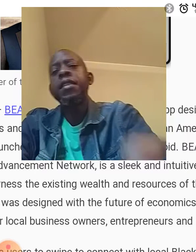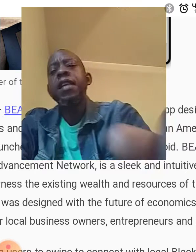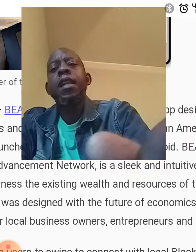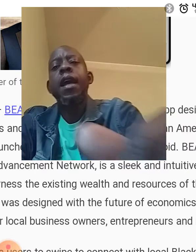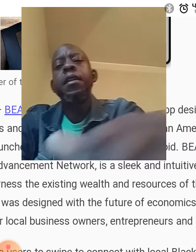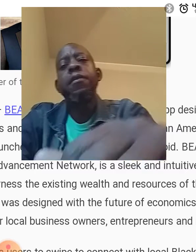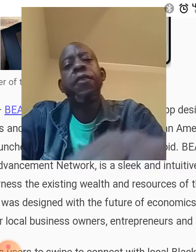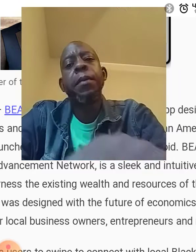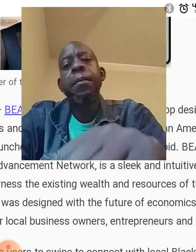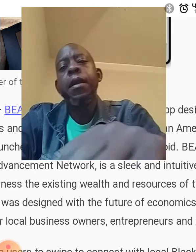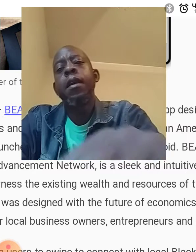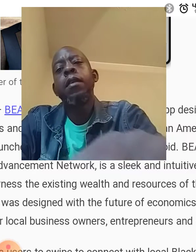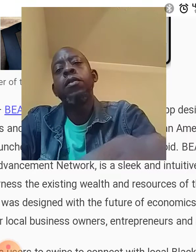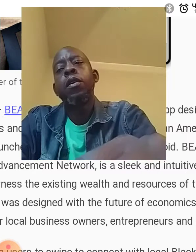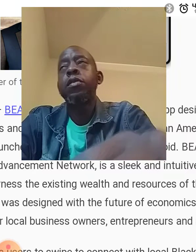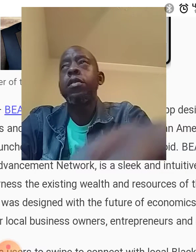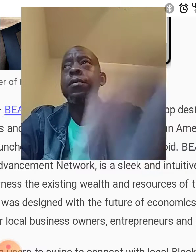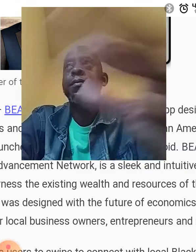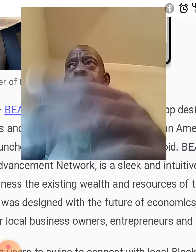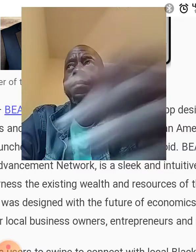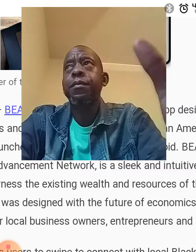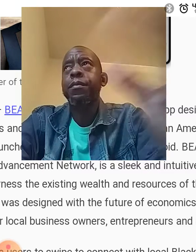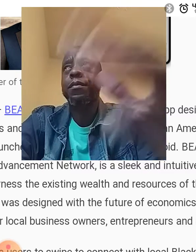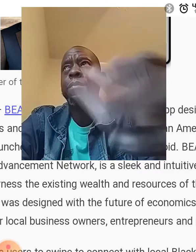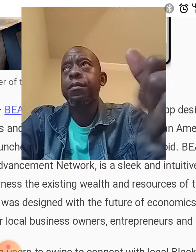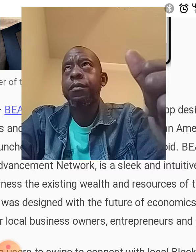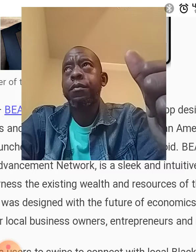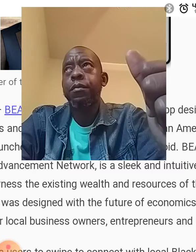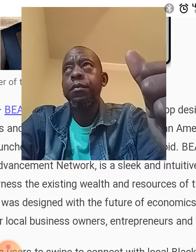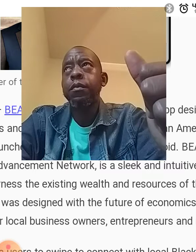pretty solid idea from that man, you know, to